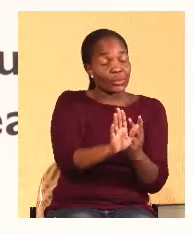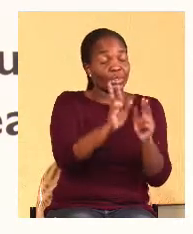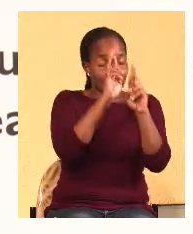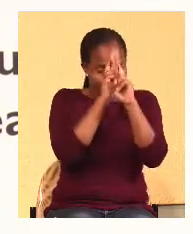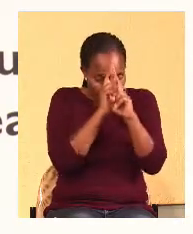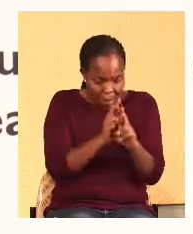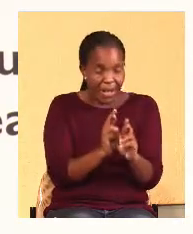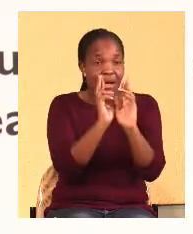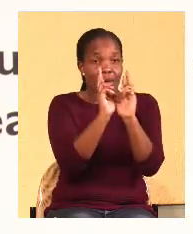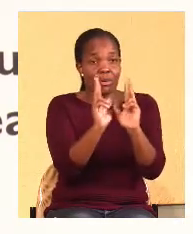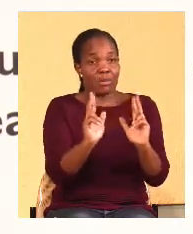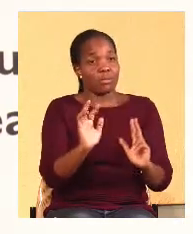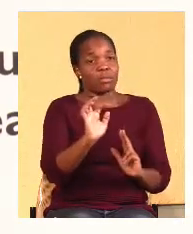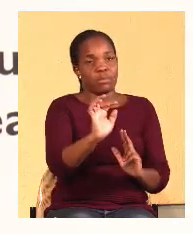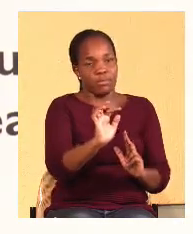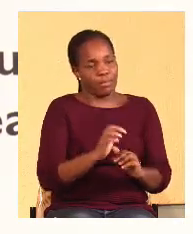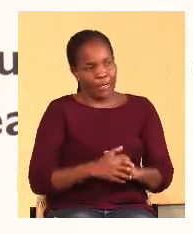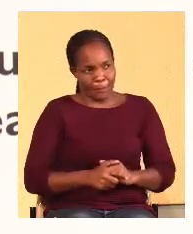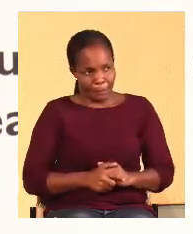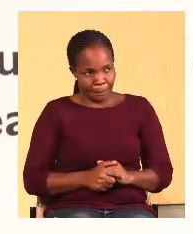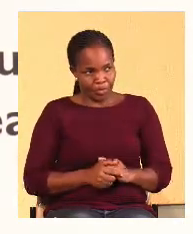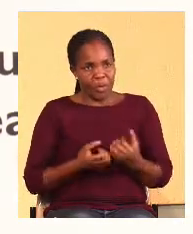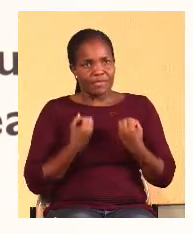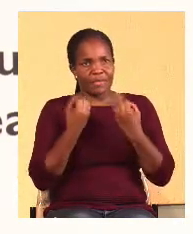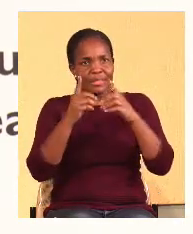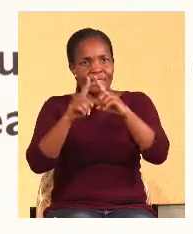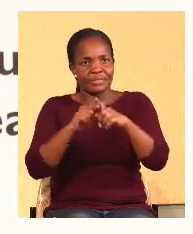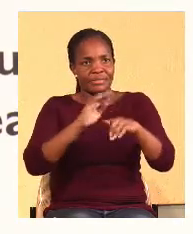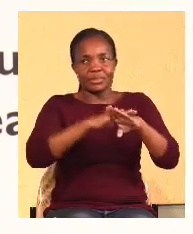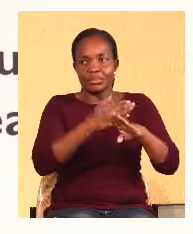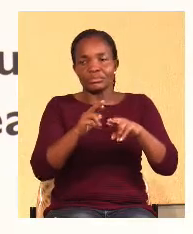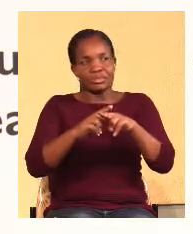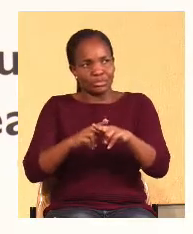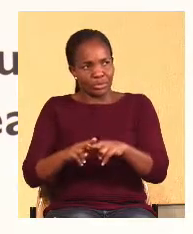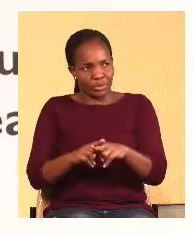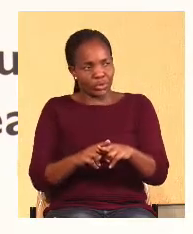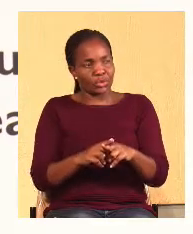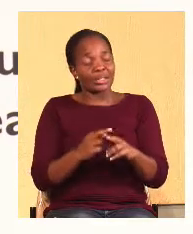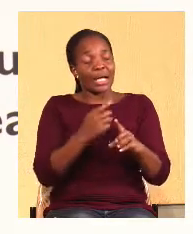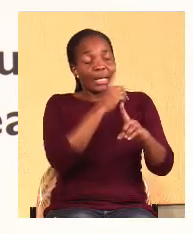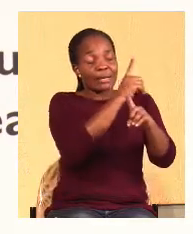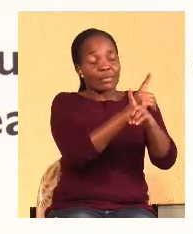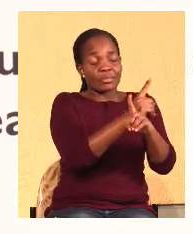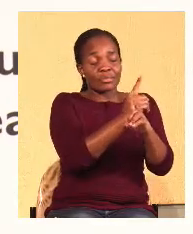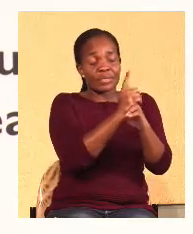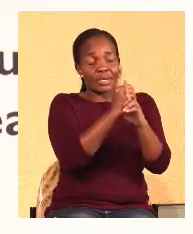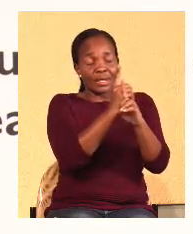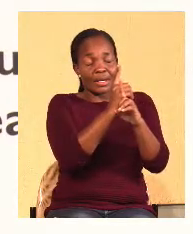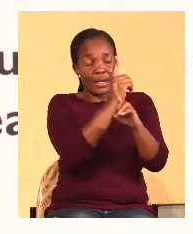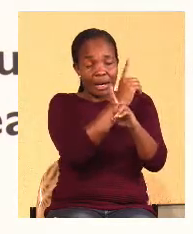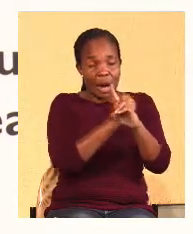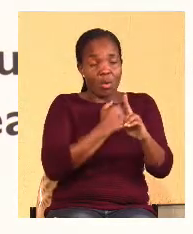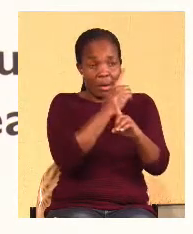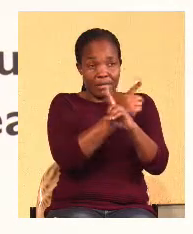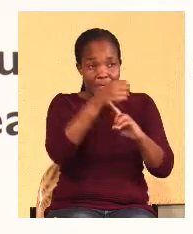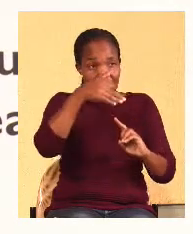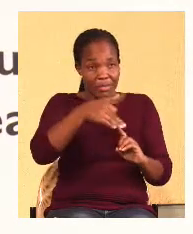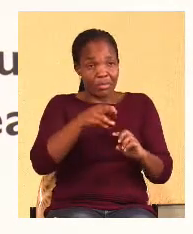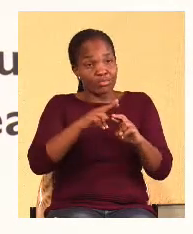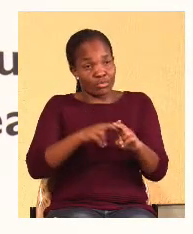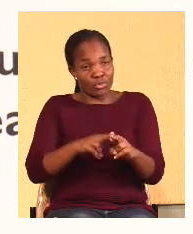so many instances and examples that we can show that the Namibian government has never been out to get its